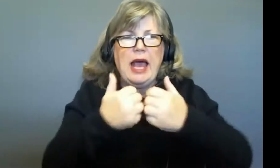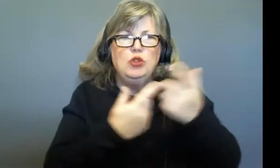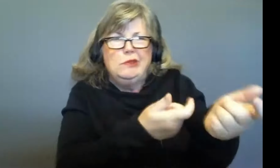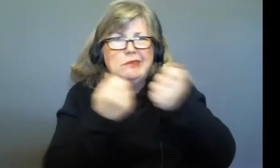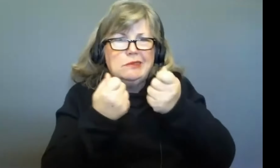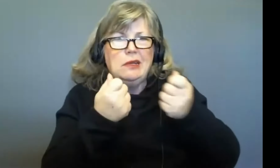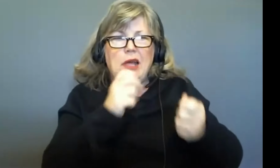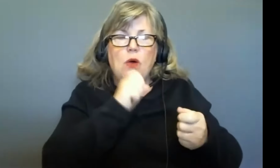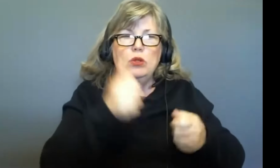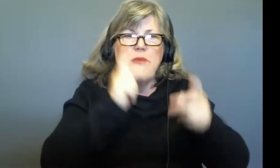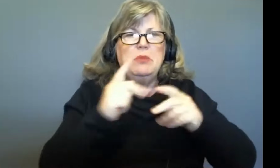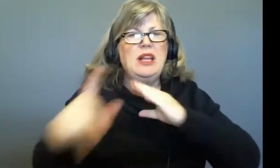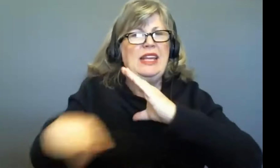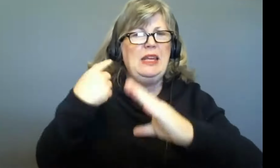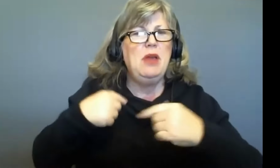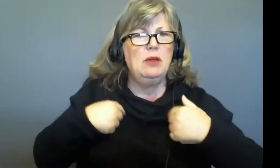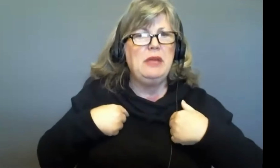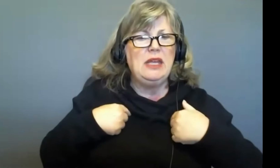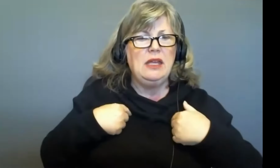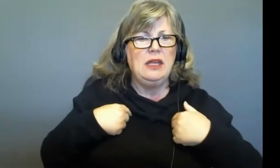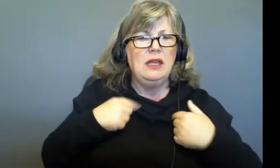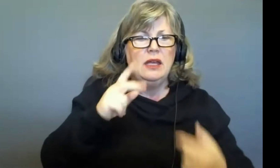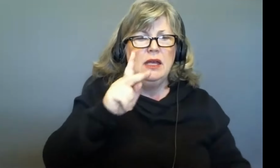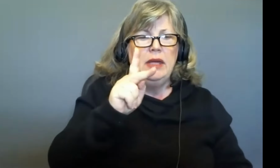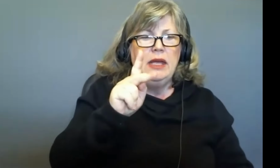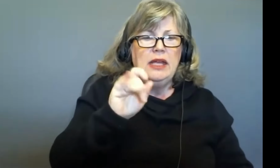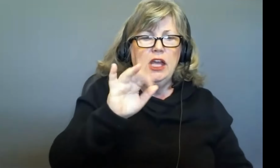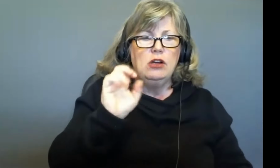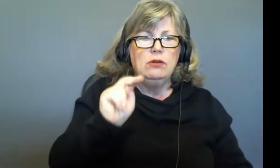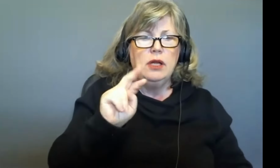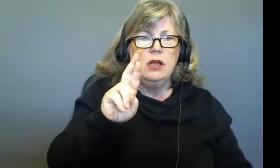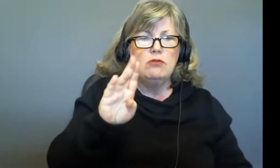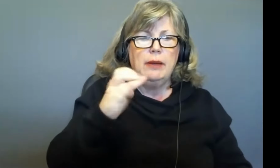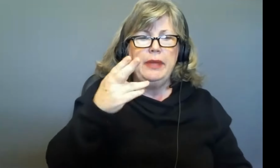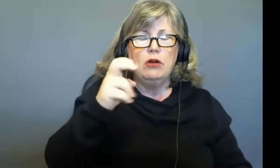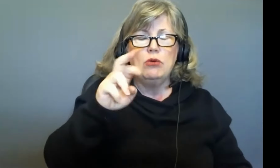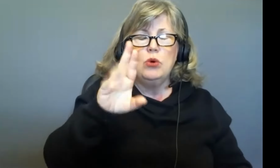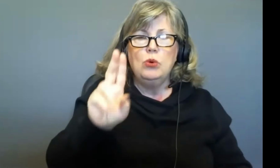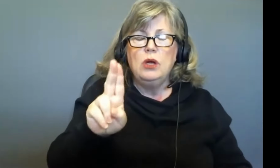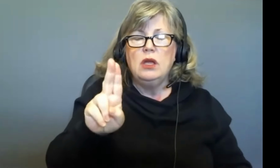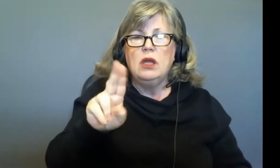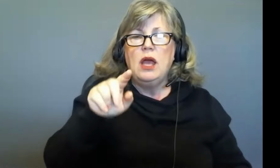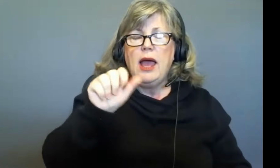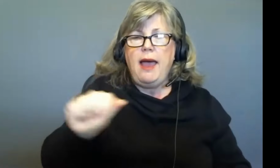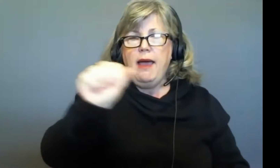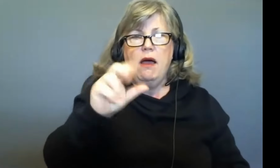love to hear from people, because we want to capture those voices, and I don't really know exactly how to do it well.